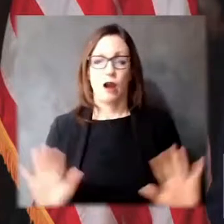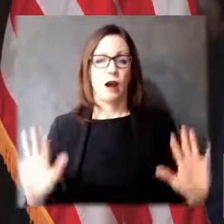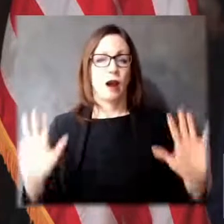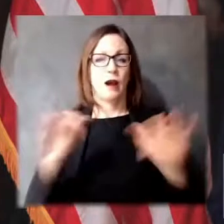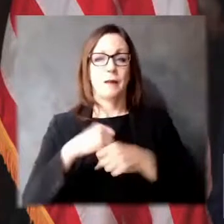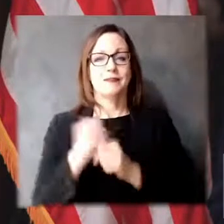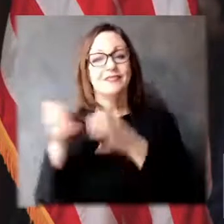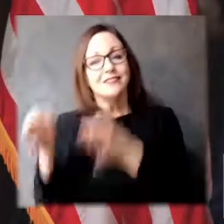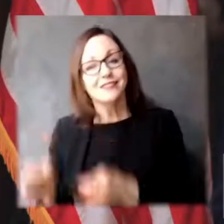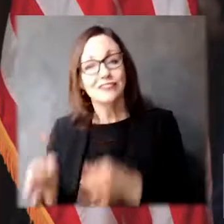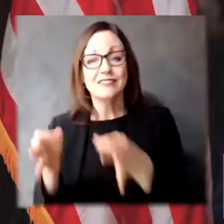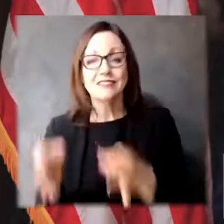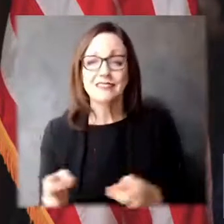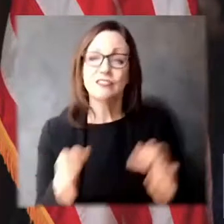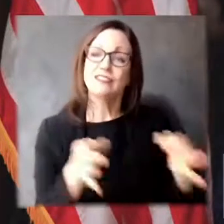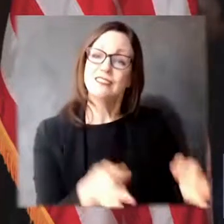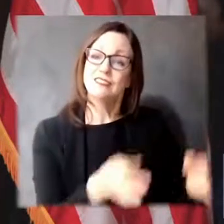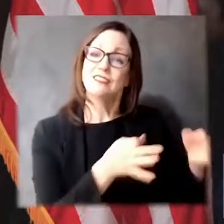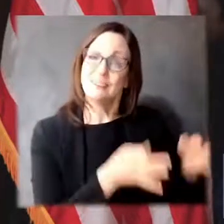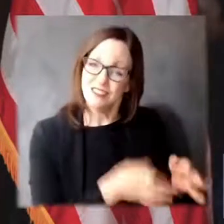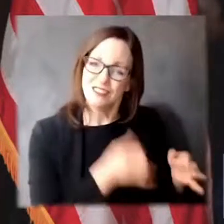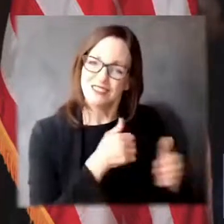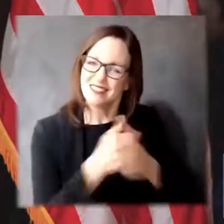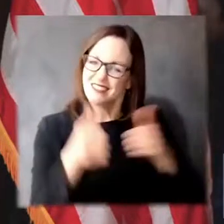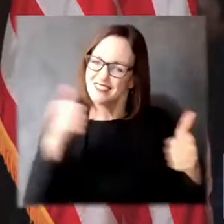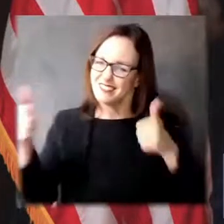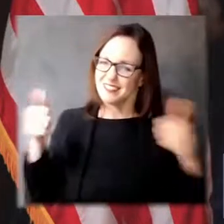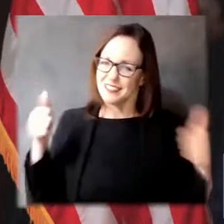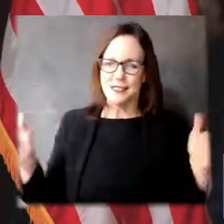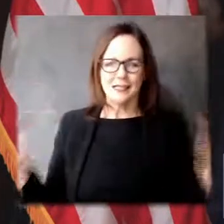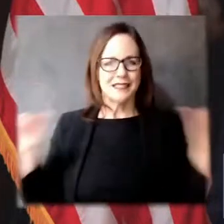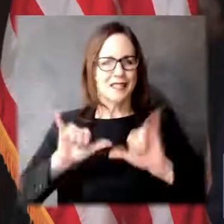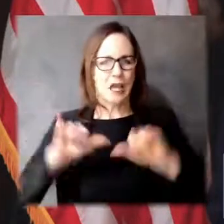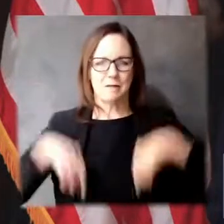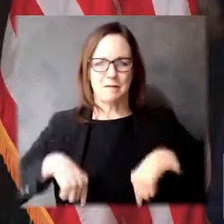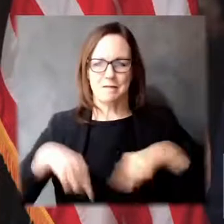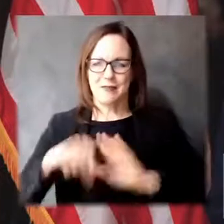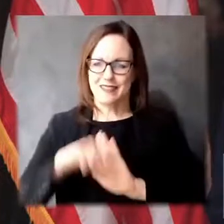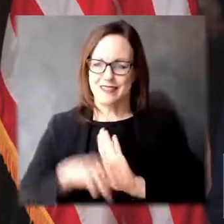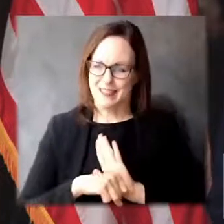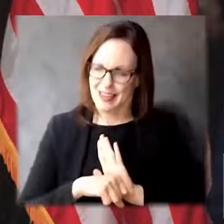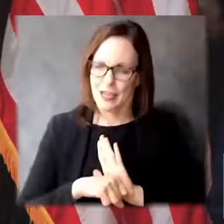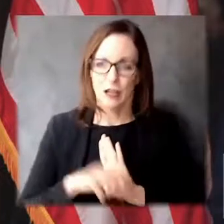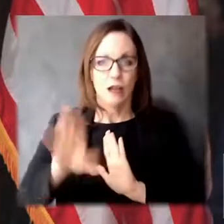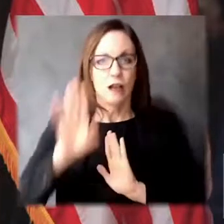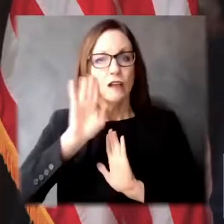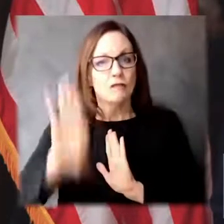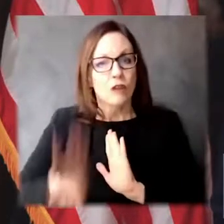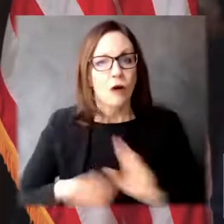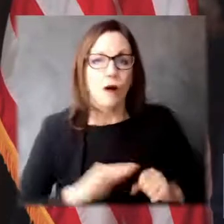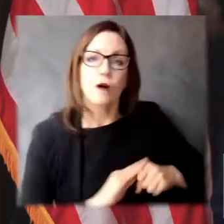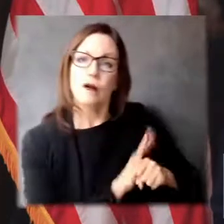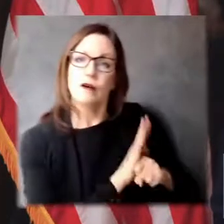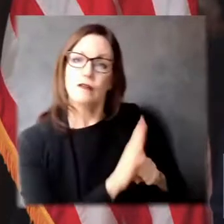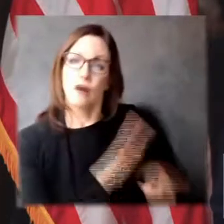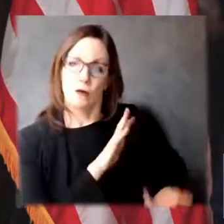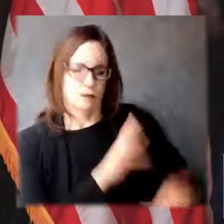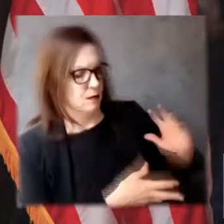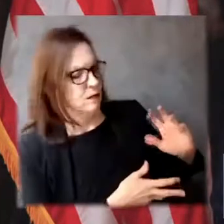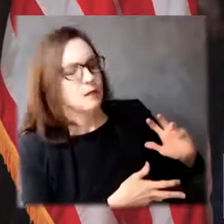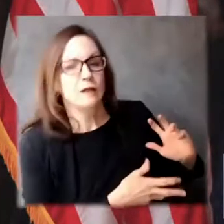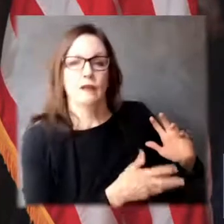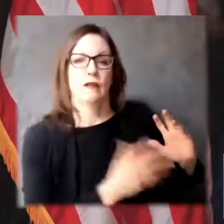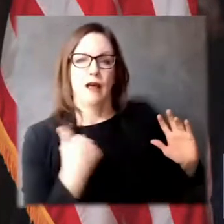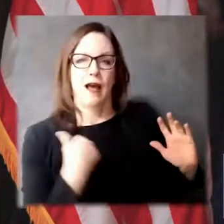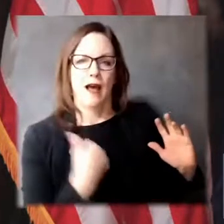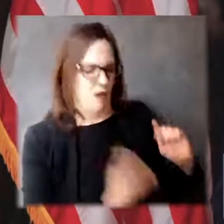way things have always been and always have been, or we can take this moment to demand the future we dream. We